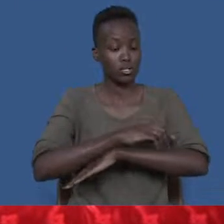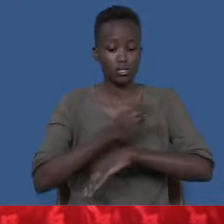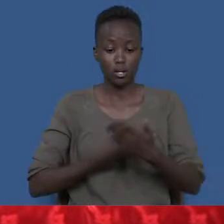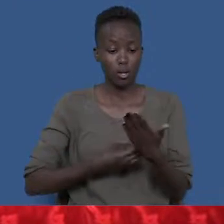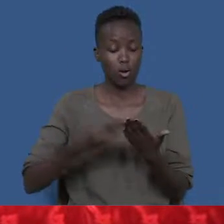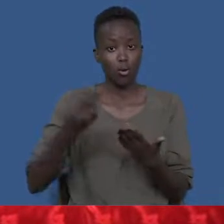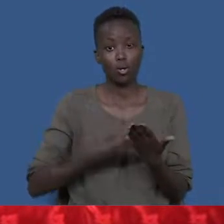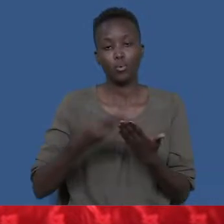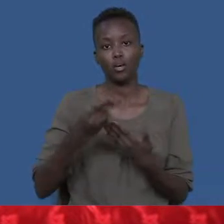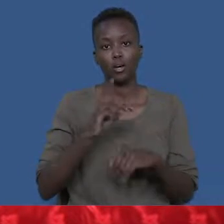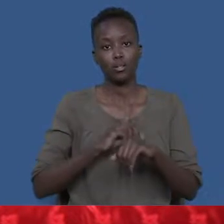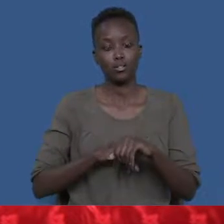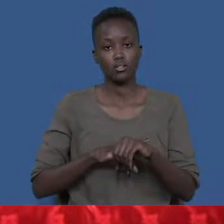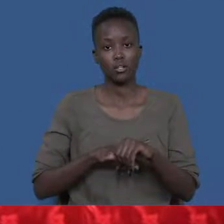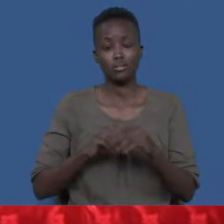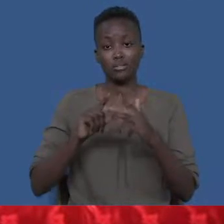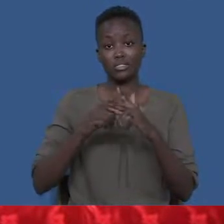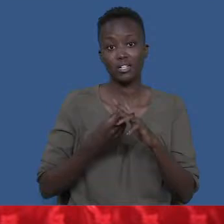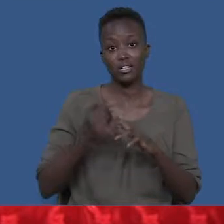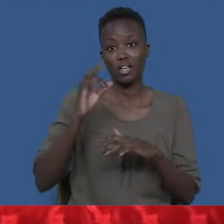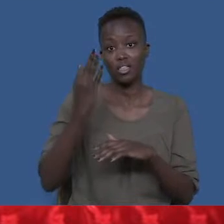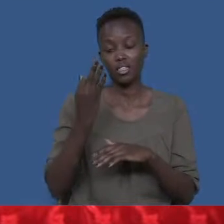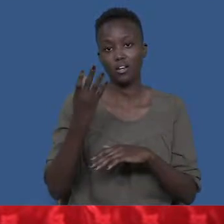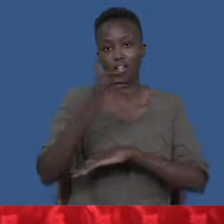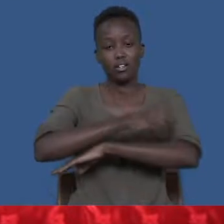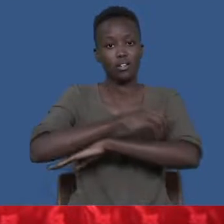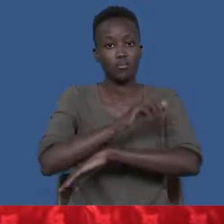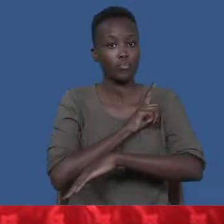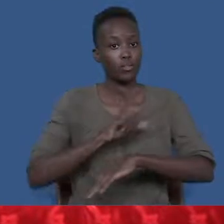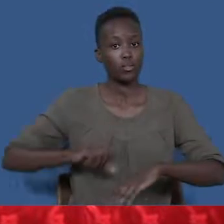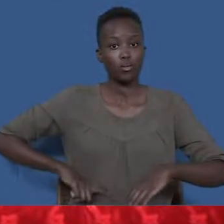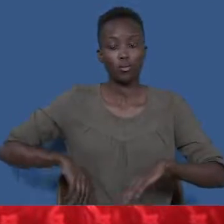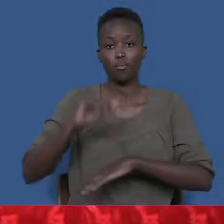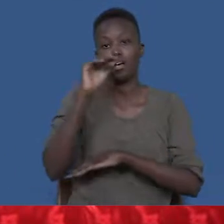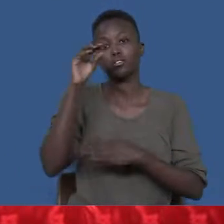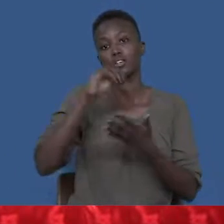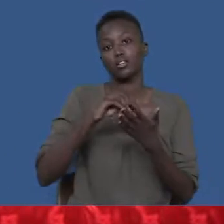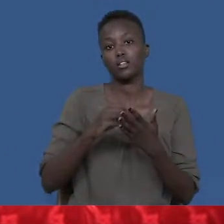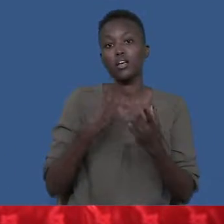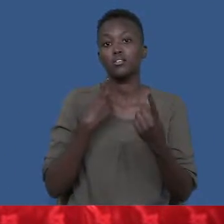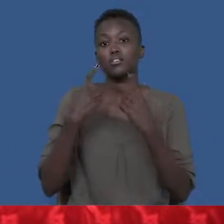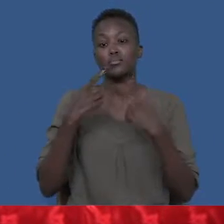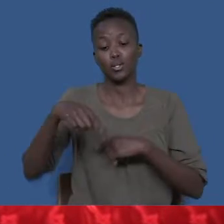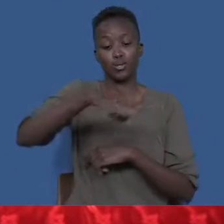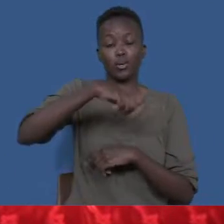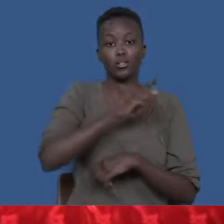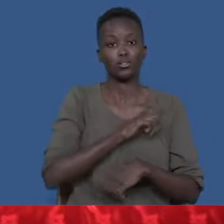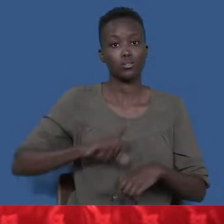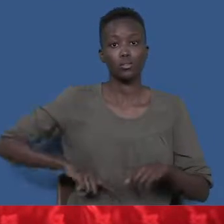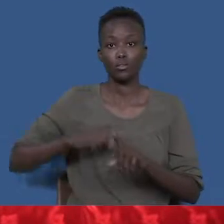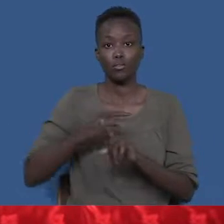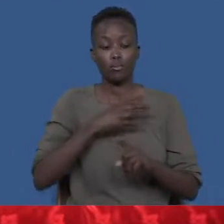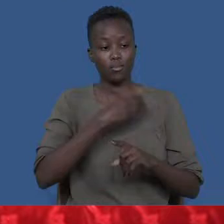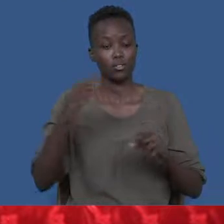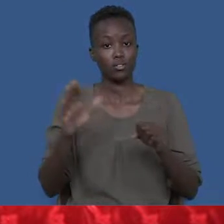Week. As we get into this third special day, we ask that one more time you speak to us from the riches of